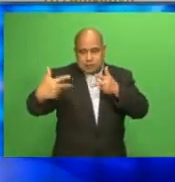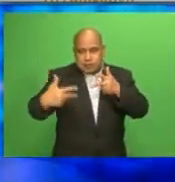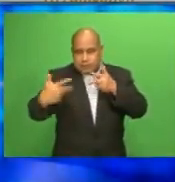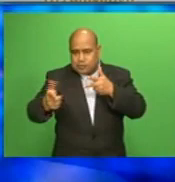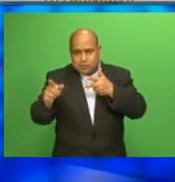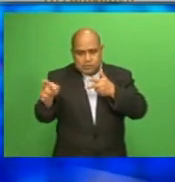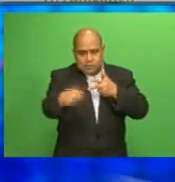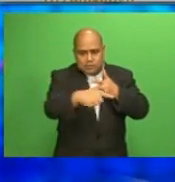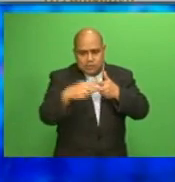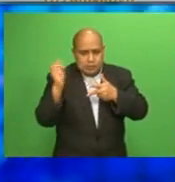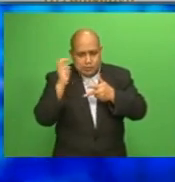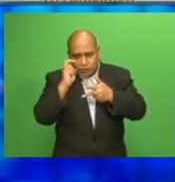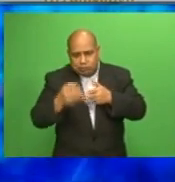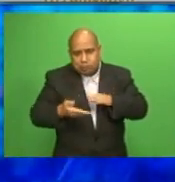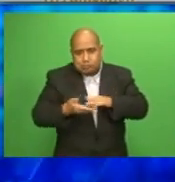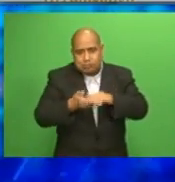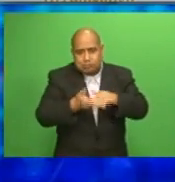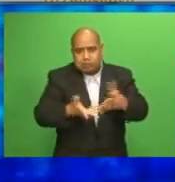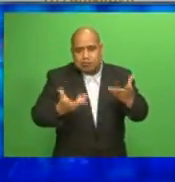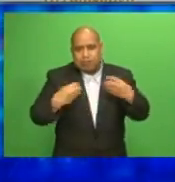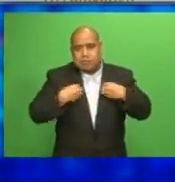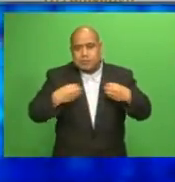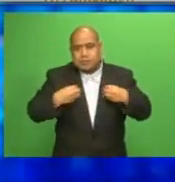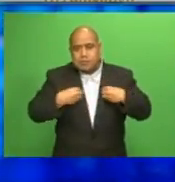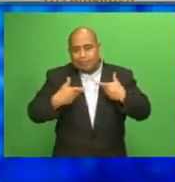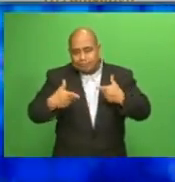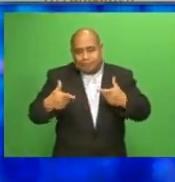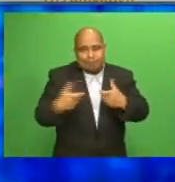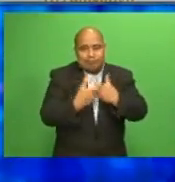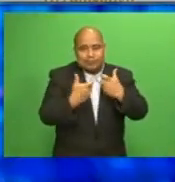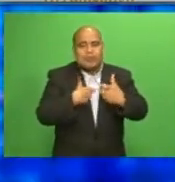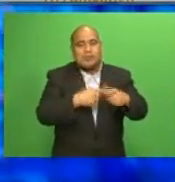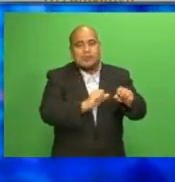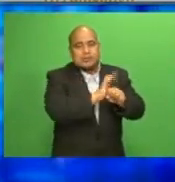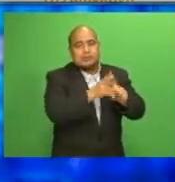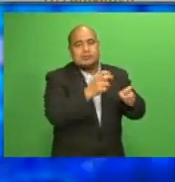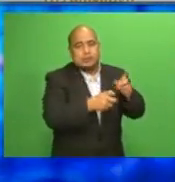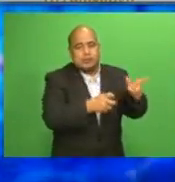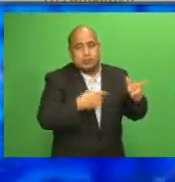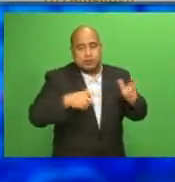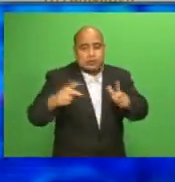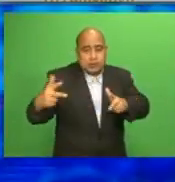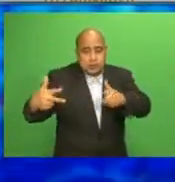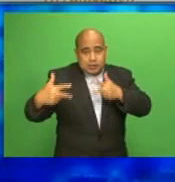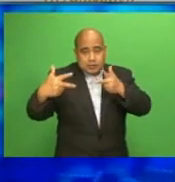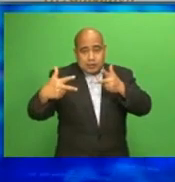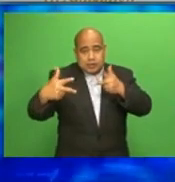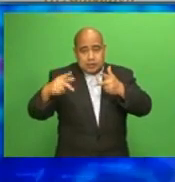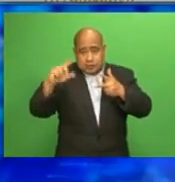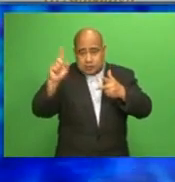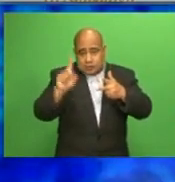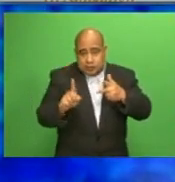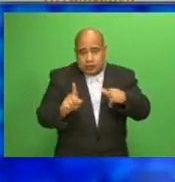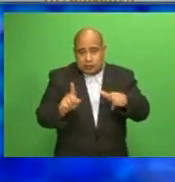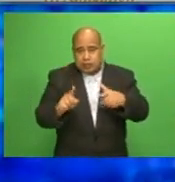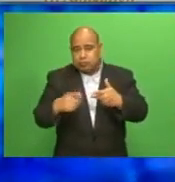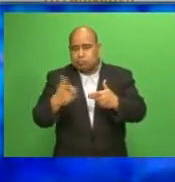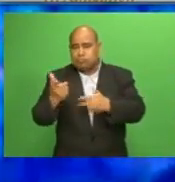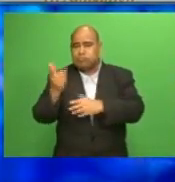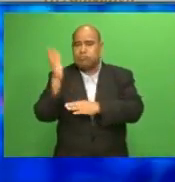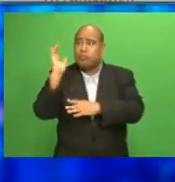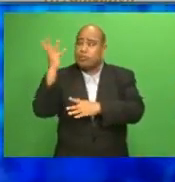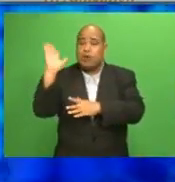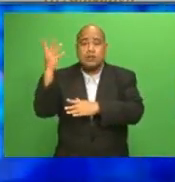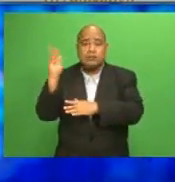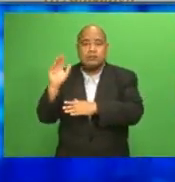challenges presented by COVID-19. The webinar, which began today, is facilitated by an international master trainer and 4 highly experienced local